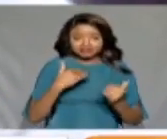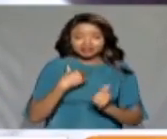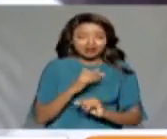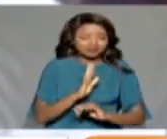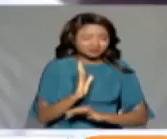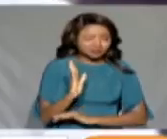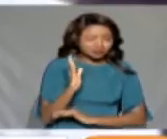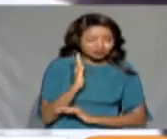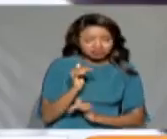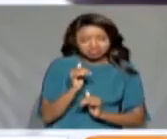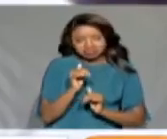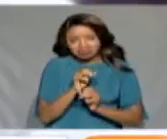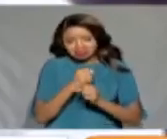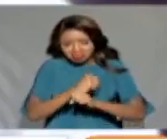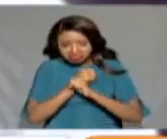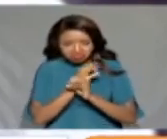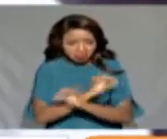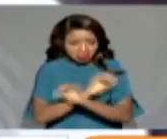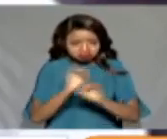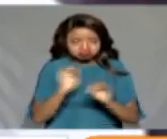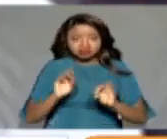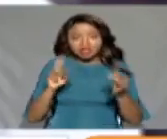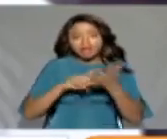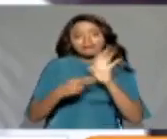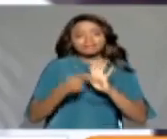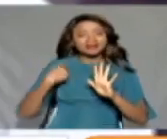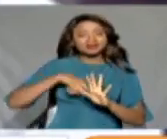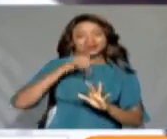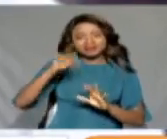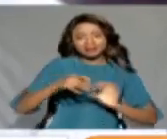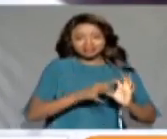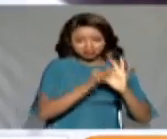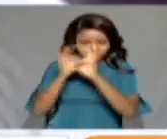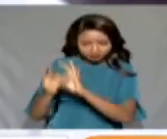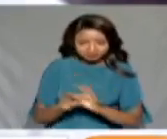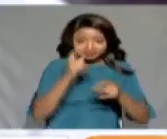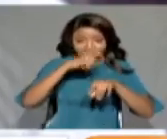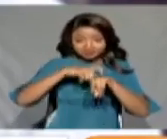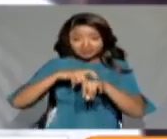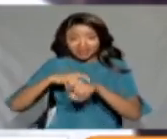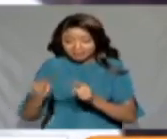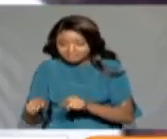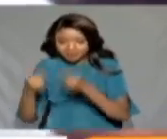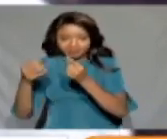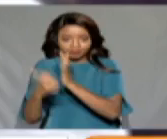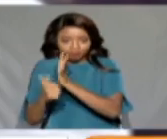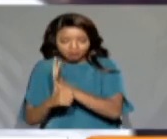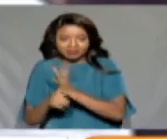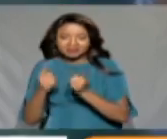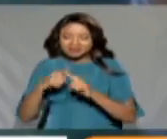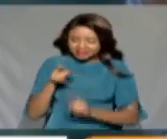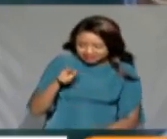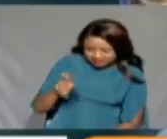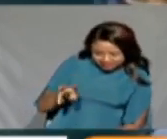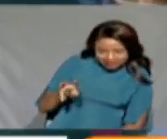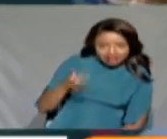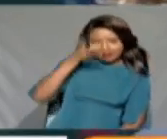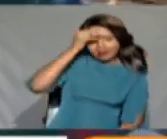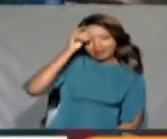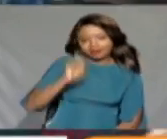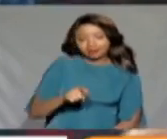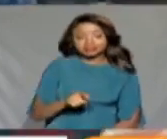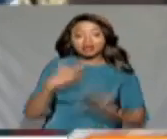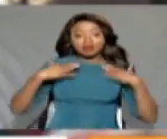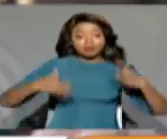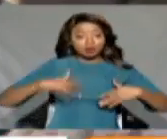usalama, basi ni lazima hatuwezi kuwa tunaungana wakati wa huzuni peke yake, lakini hatujifunzi. The bodies of the two